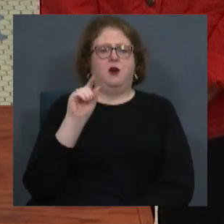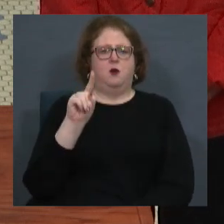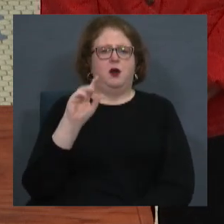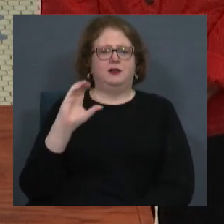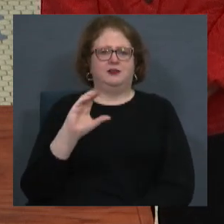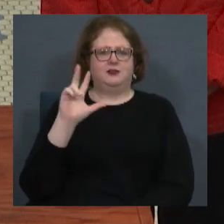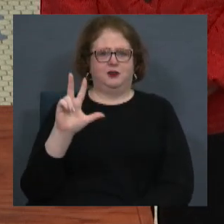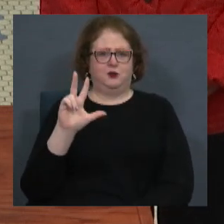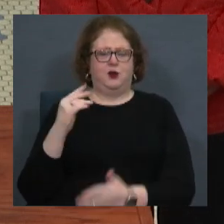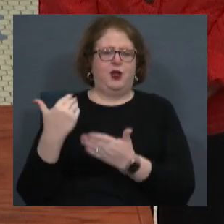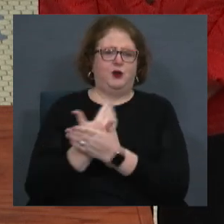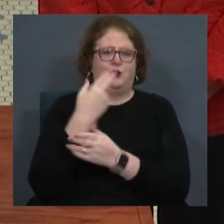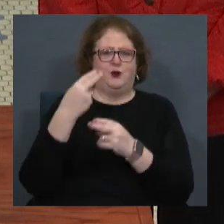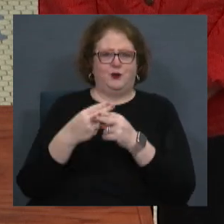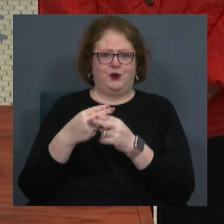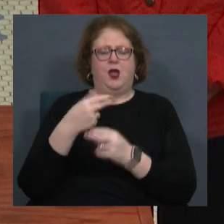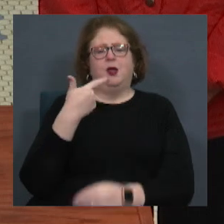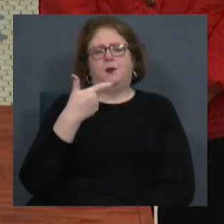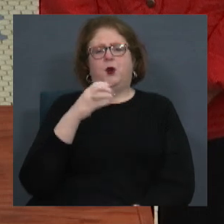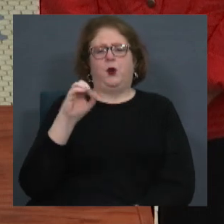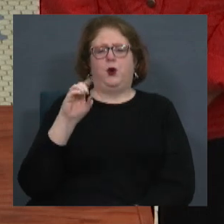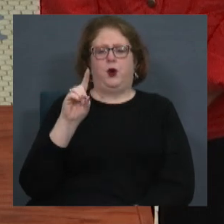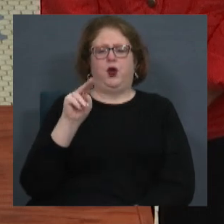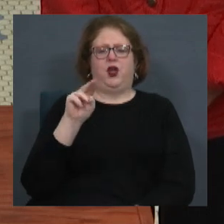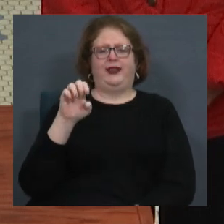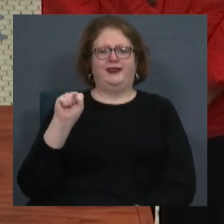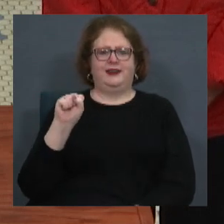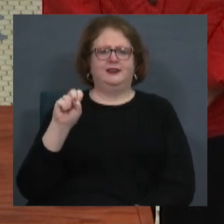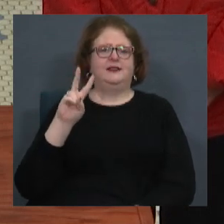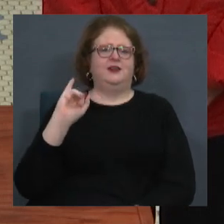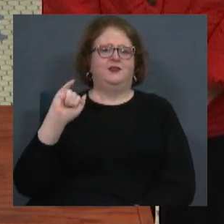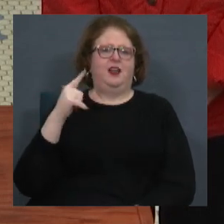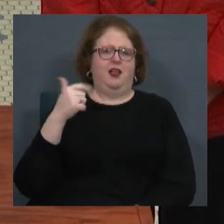organization with a new name, Goodness Village, expanding